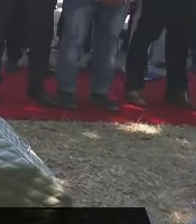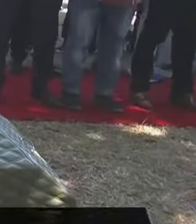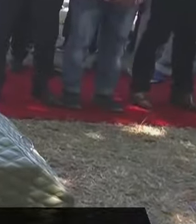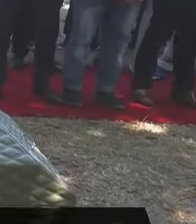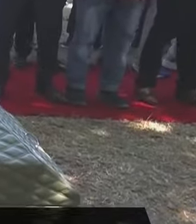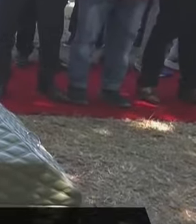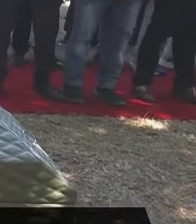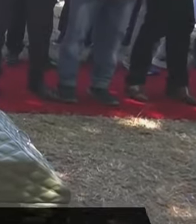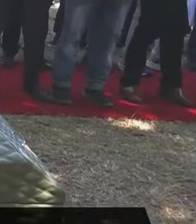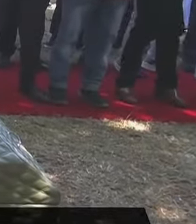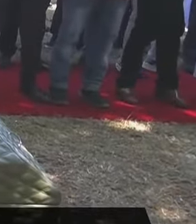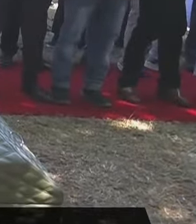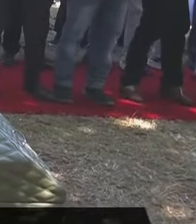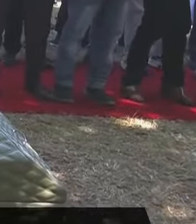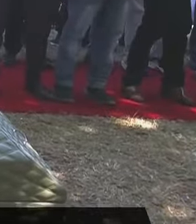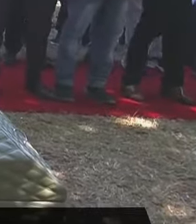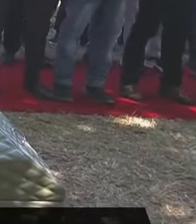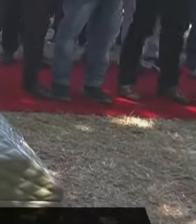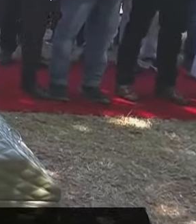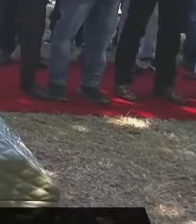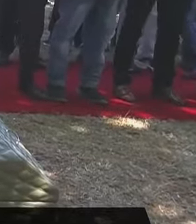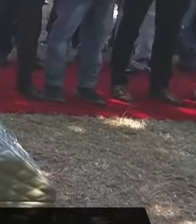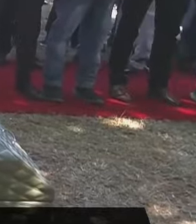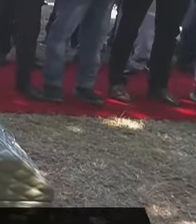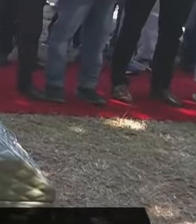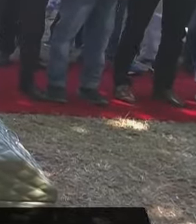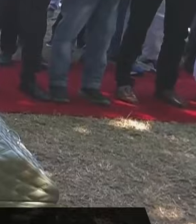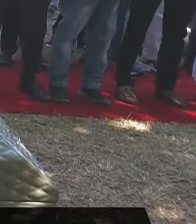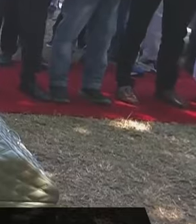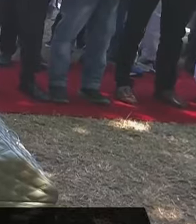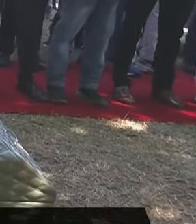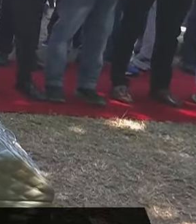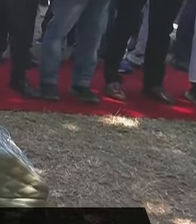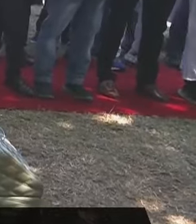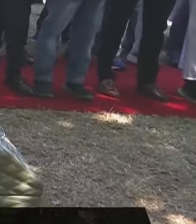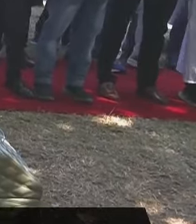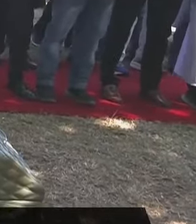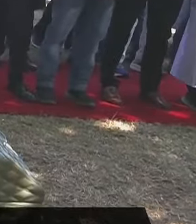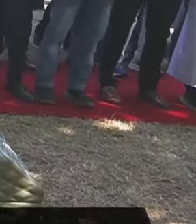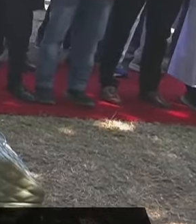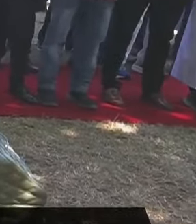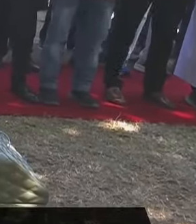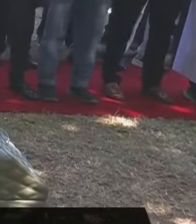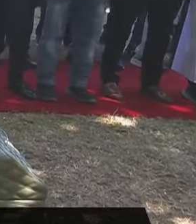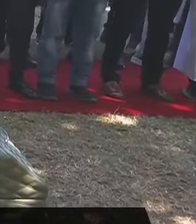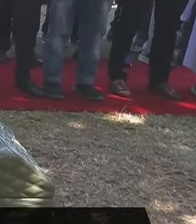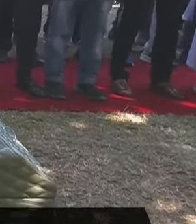Did you hear me? If you step one step back, you'll get the cotton and the milk.